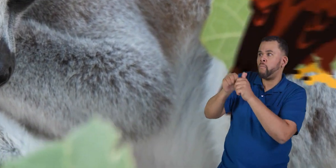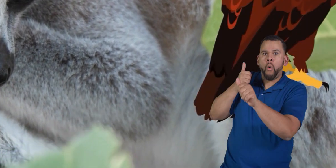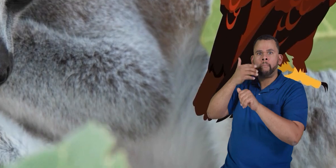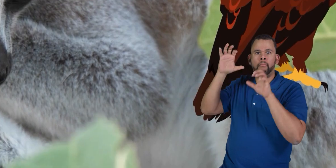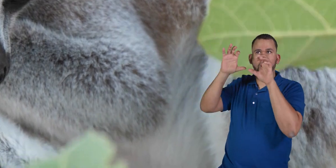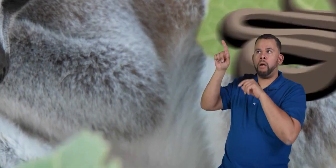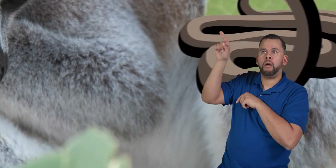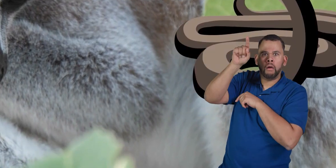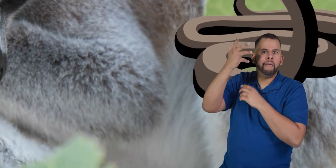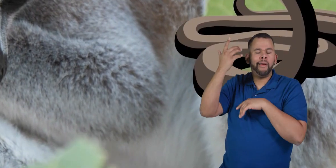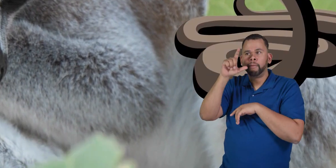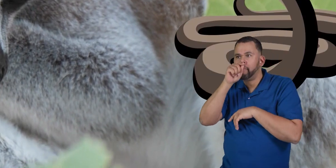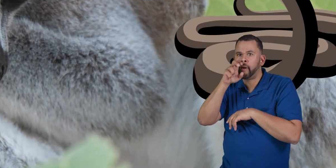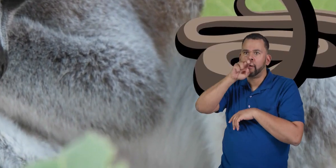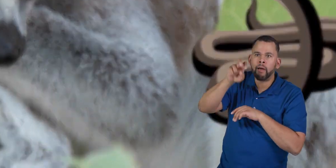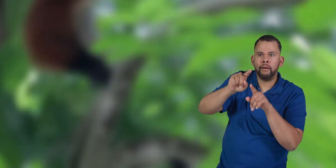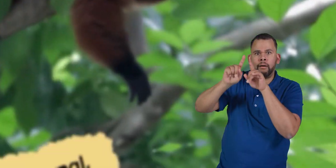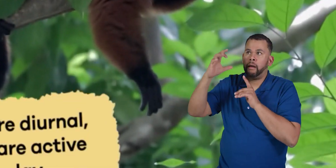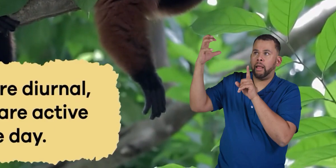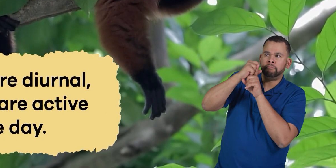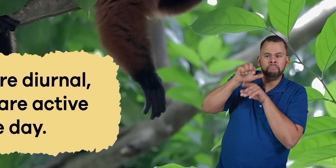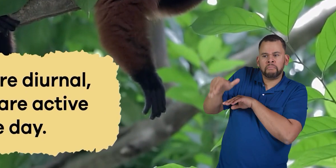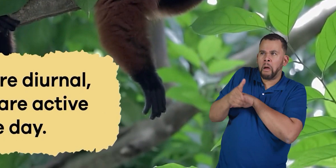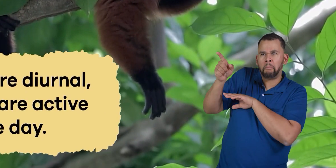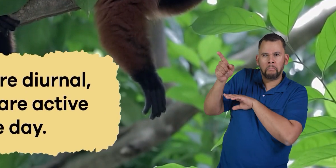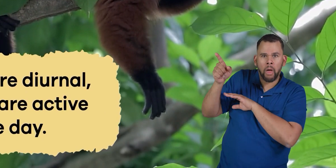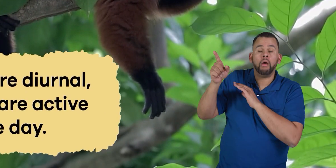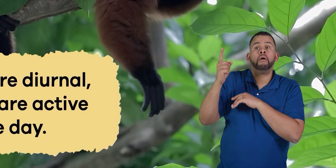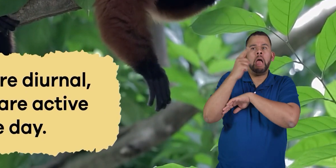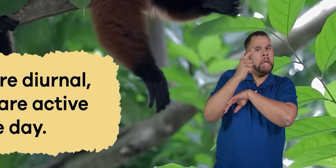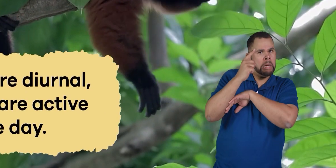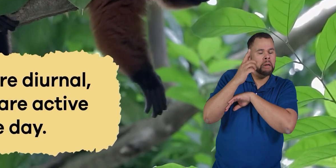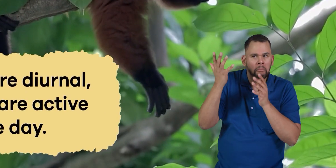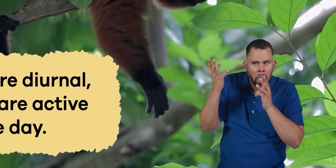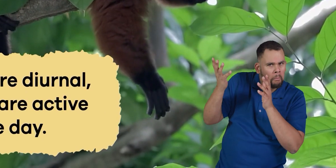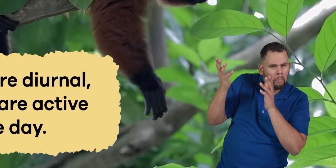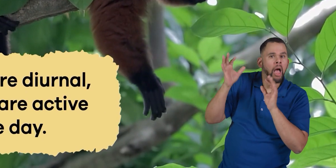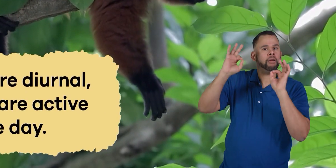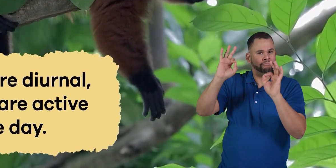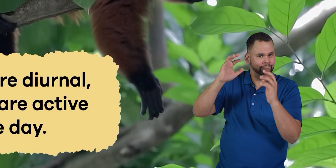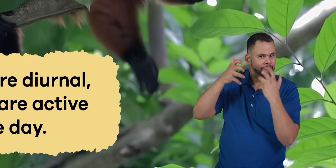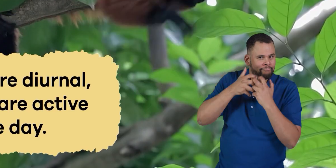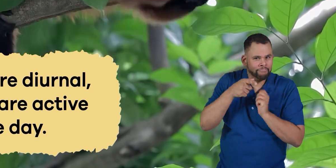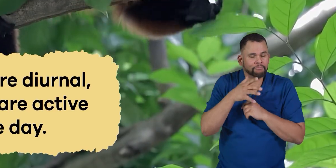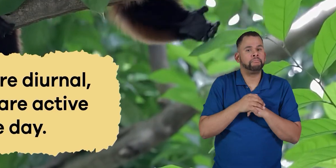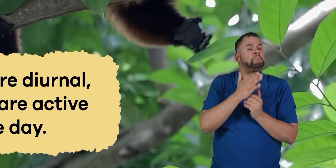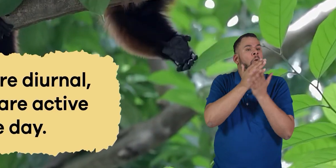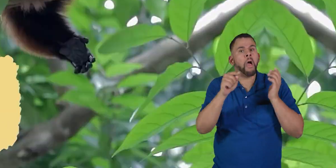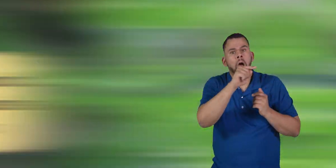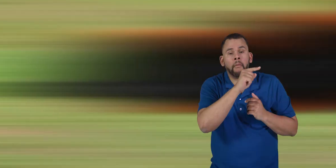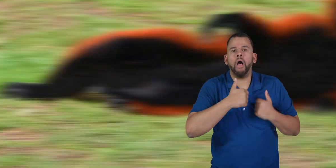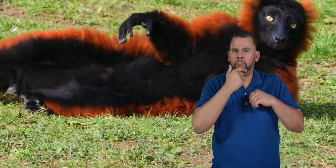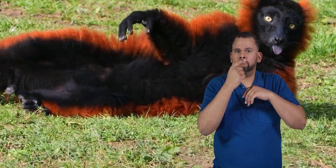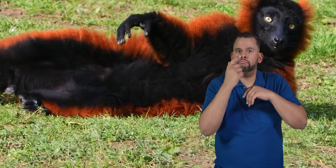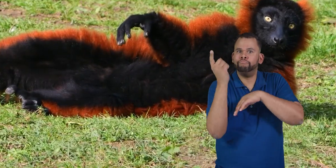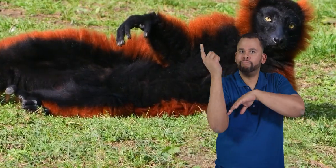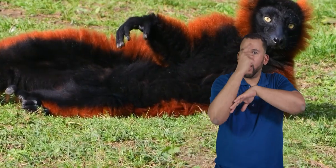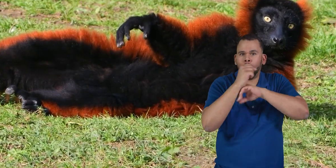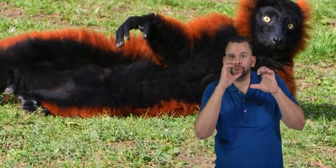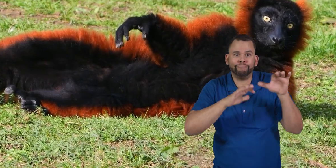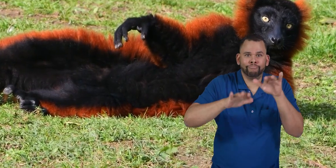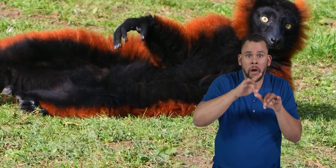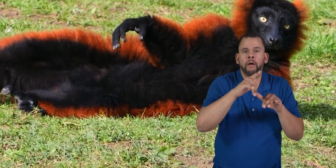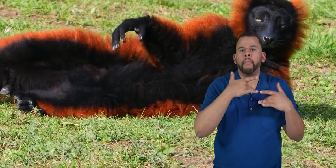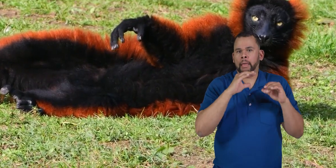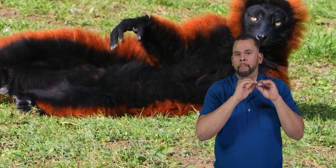like eagles and giant snakes some lemurs are diurnal meaning they are active during the day they usually